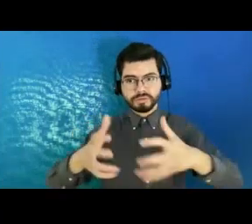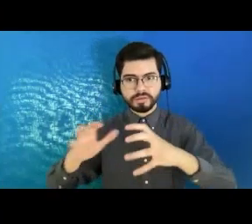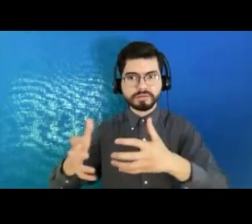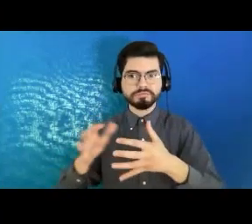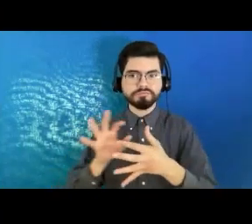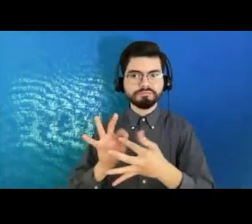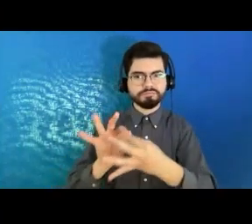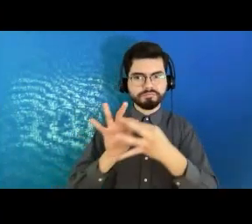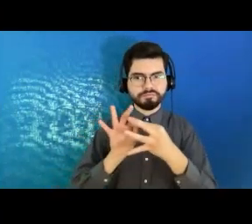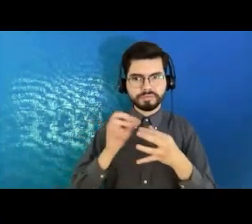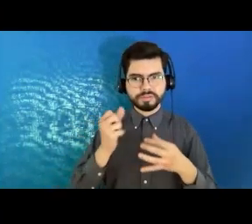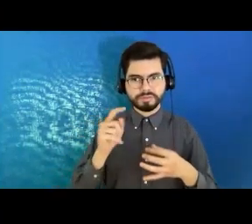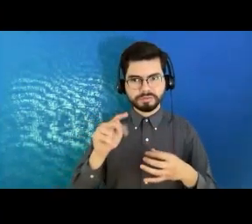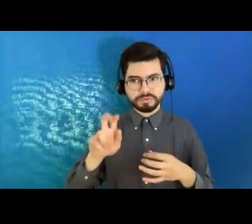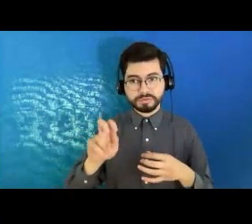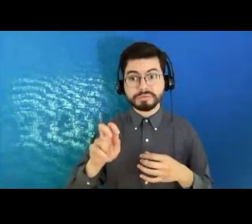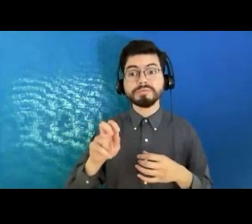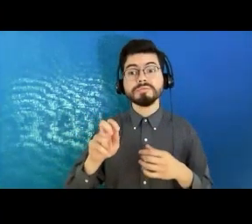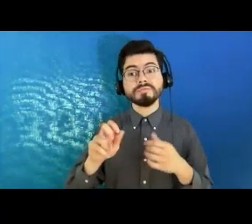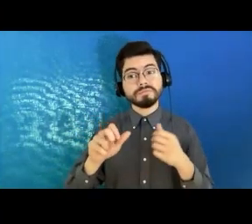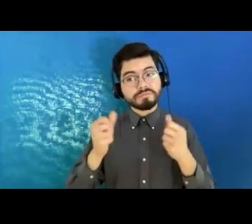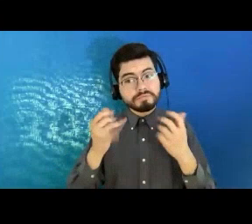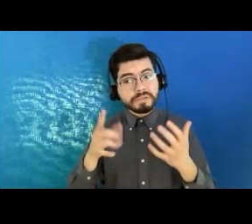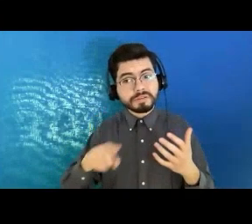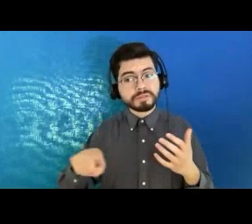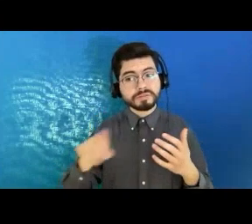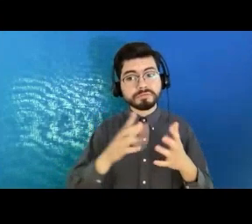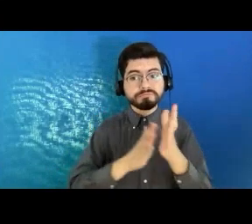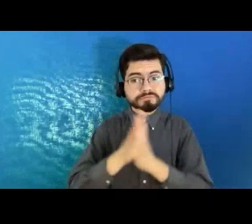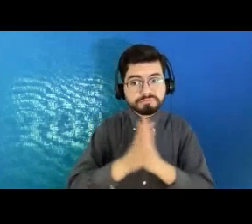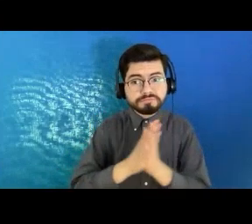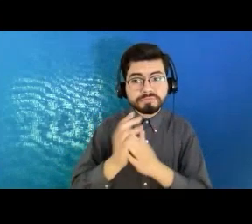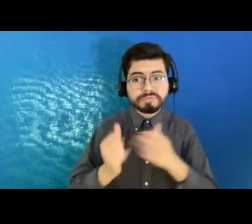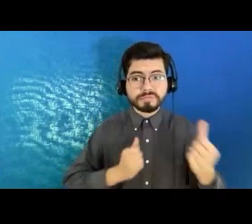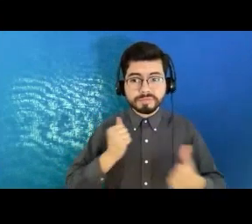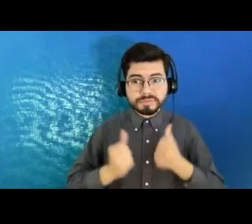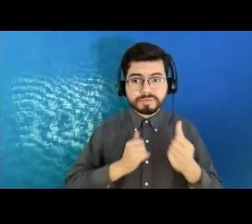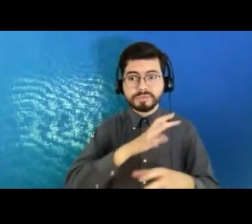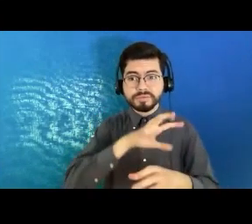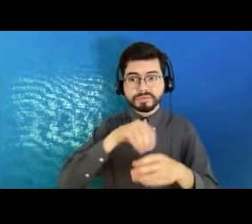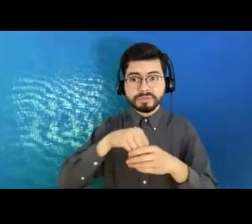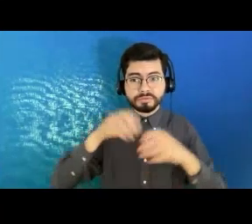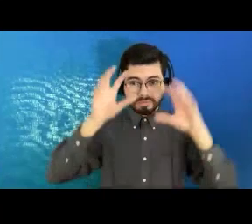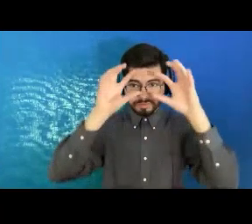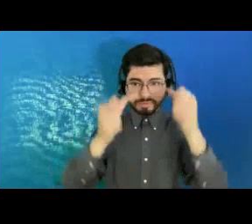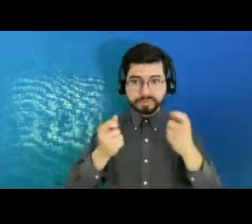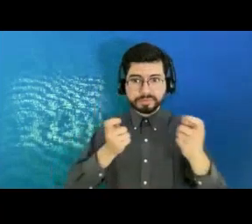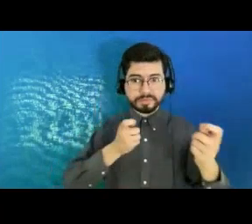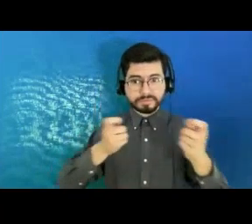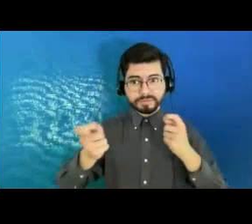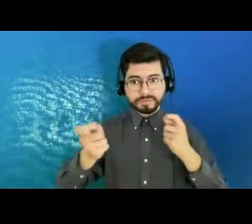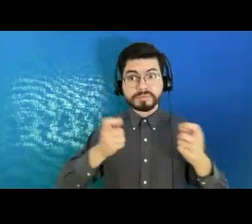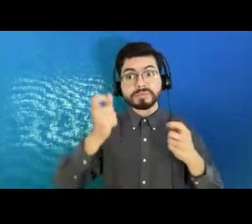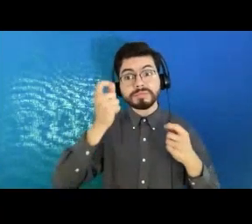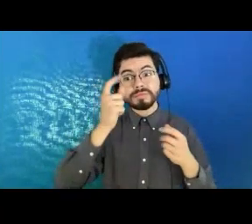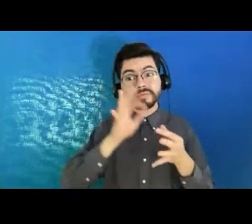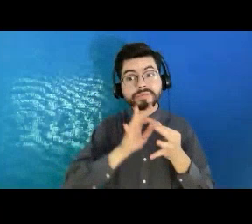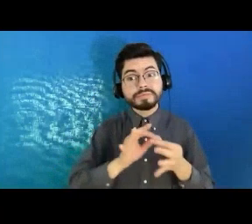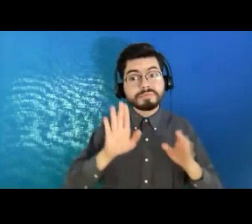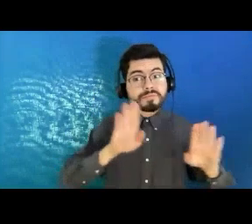all of them, but a lot of them are very active in bison management. Again, speaking to, it's not all about the biology, it's